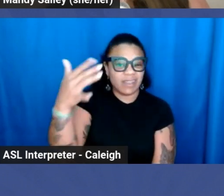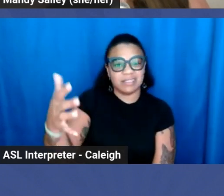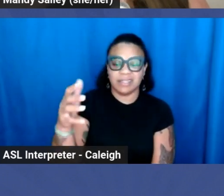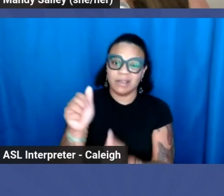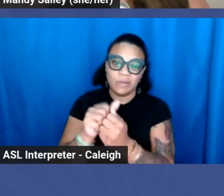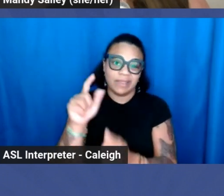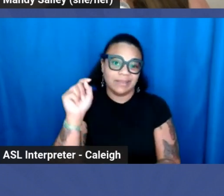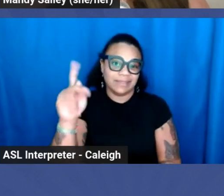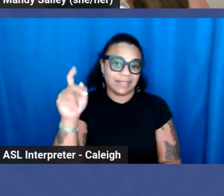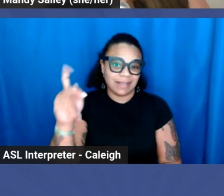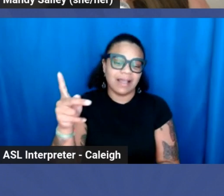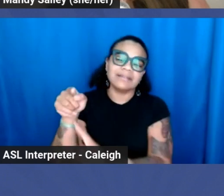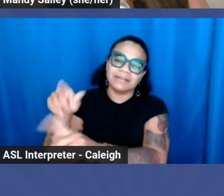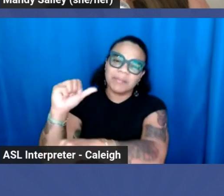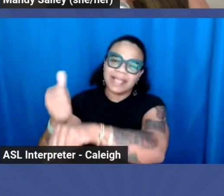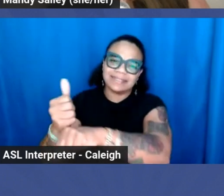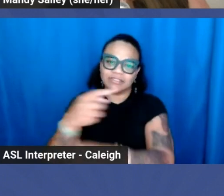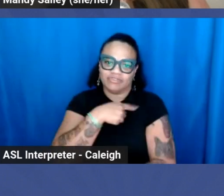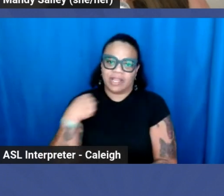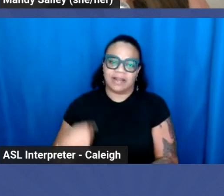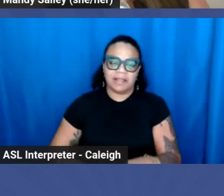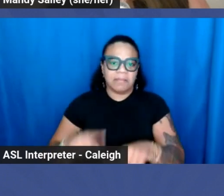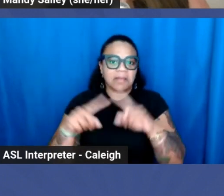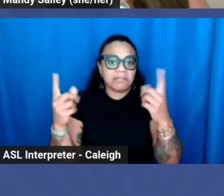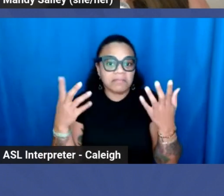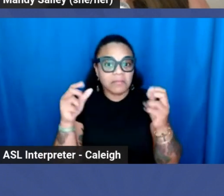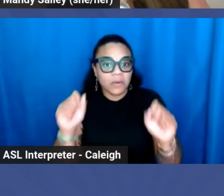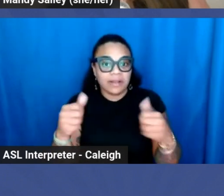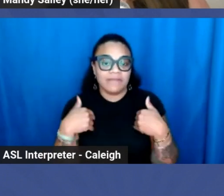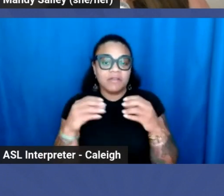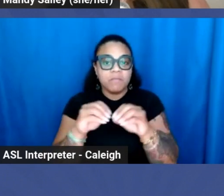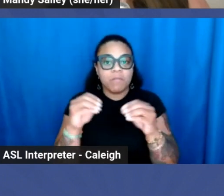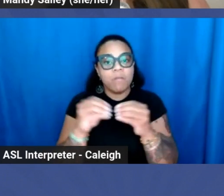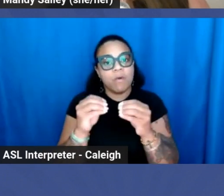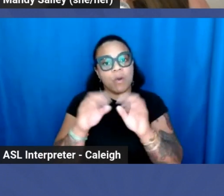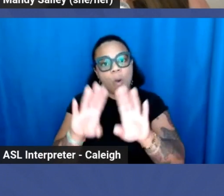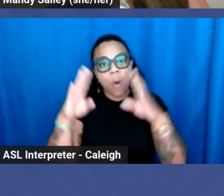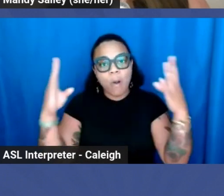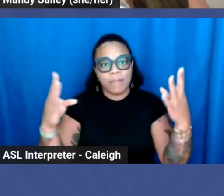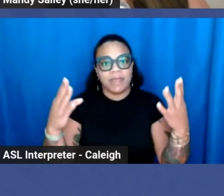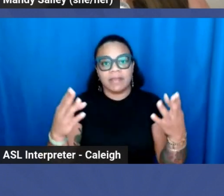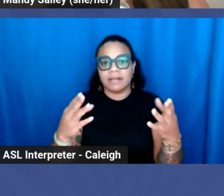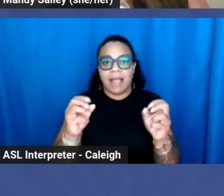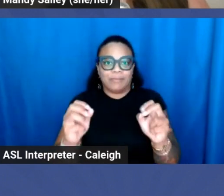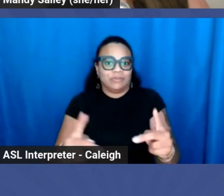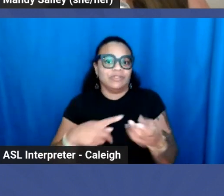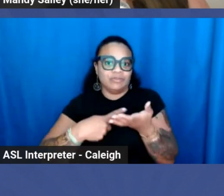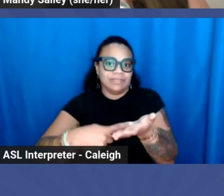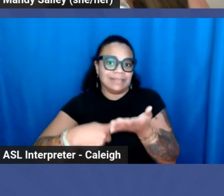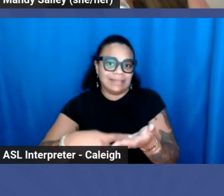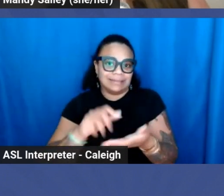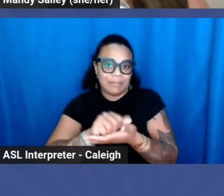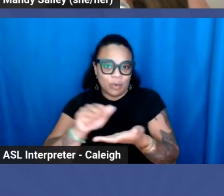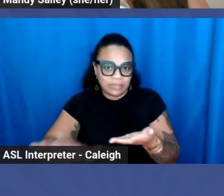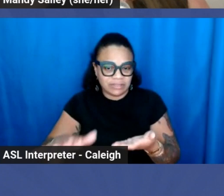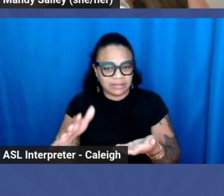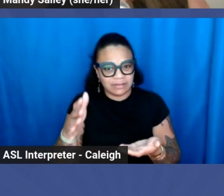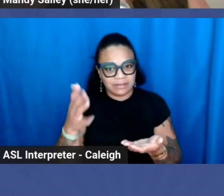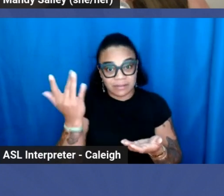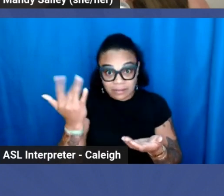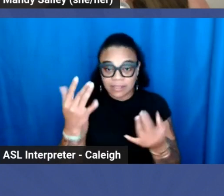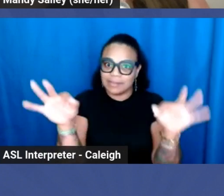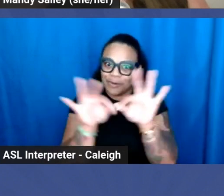from China, but like that we could have like more open spaces to talk about abortion because it's